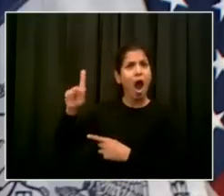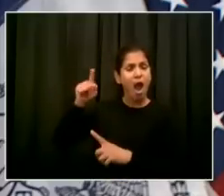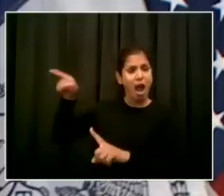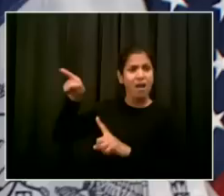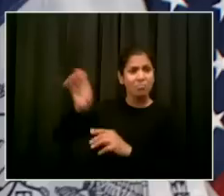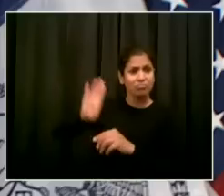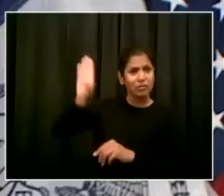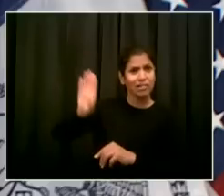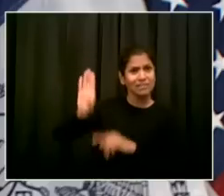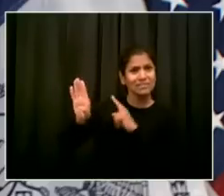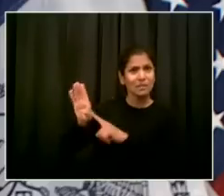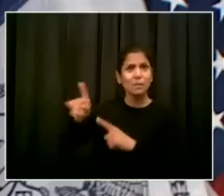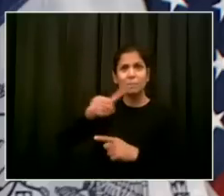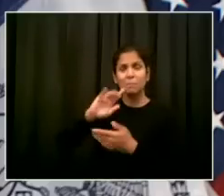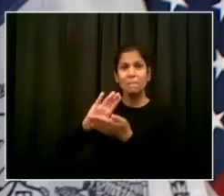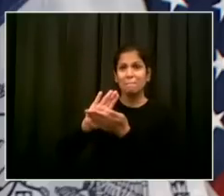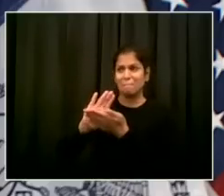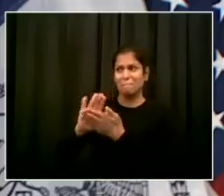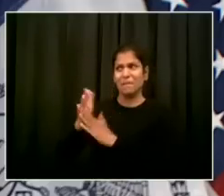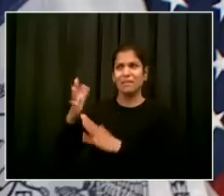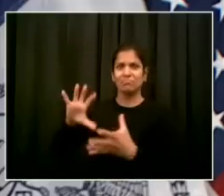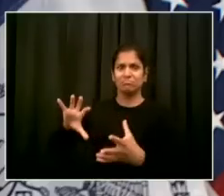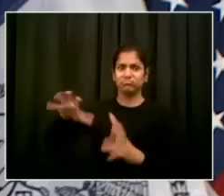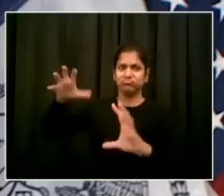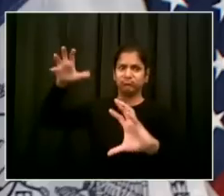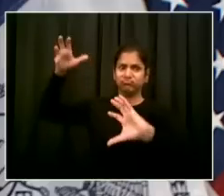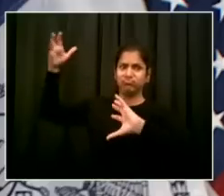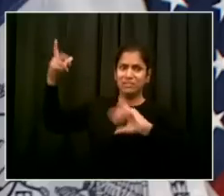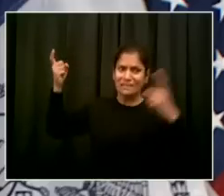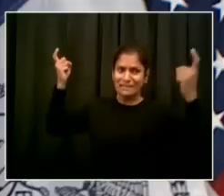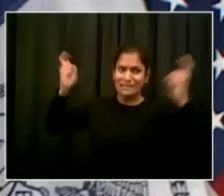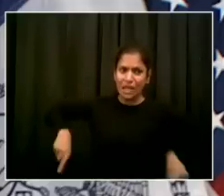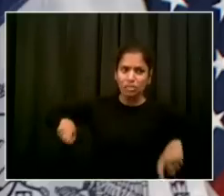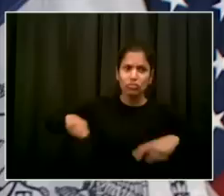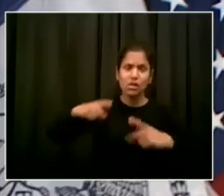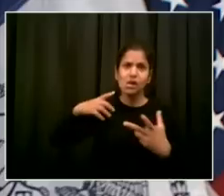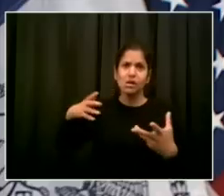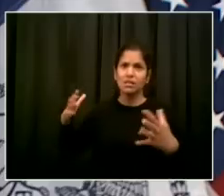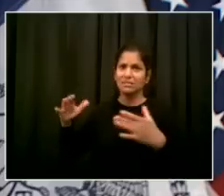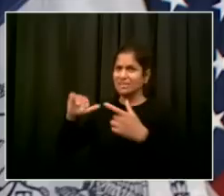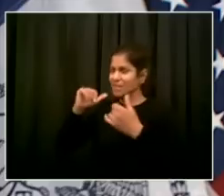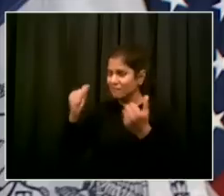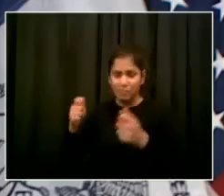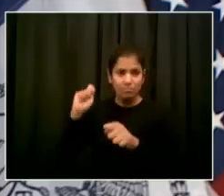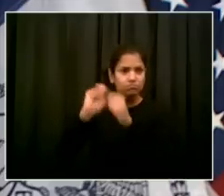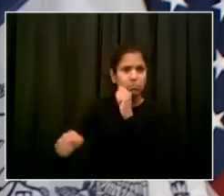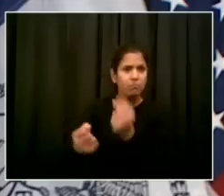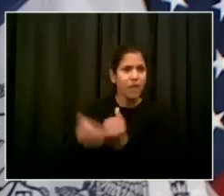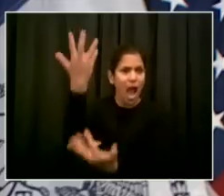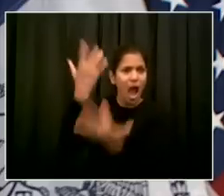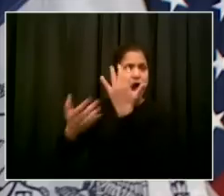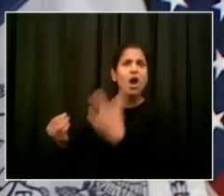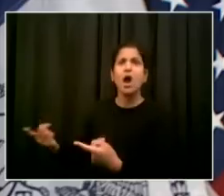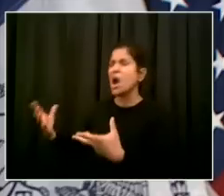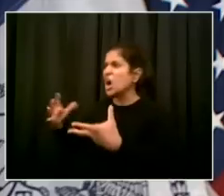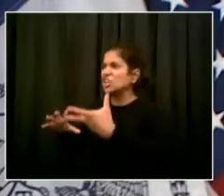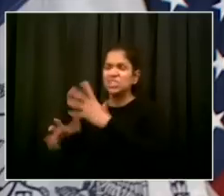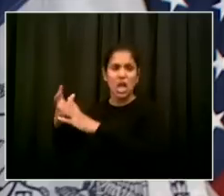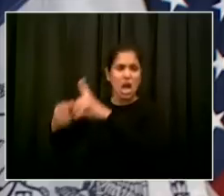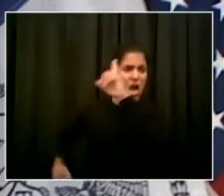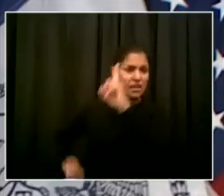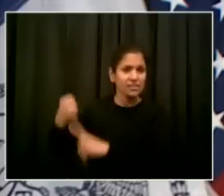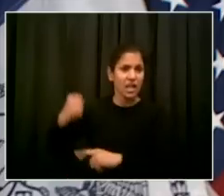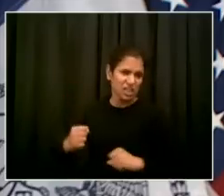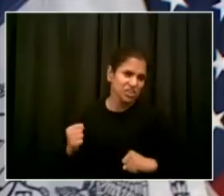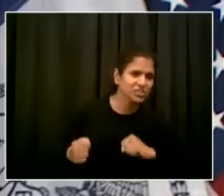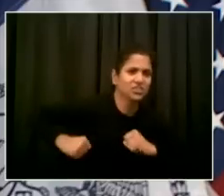presence. And I guess the question also is, what's going to happen tonight? The rules are now